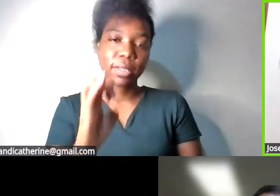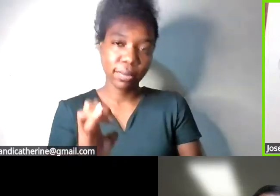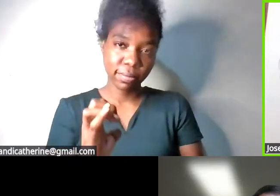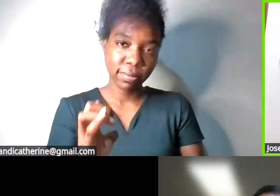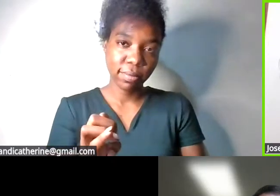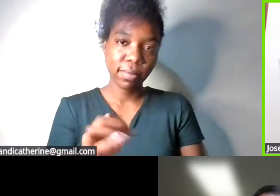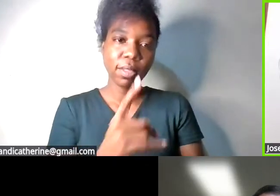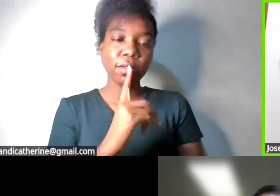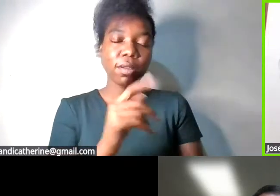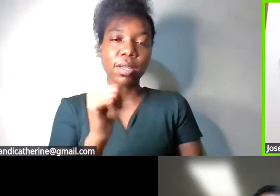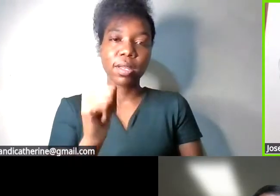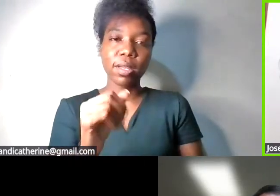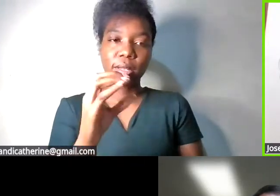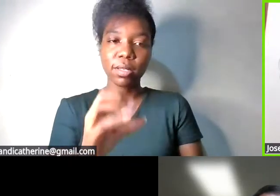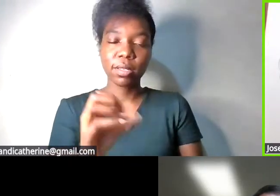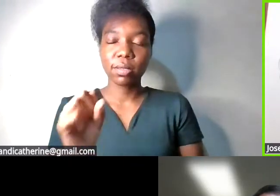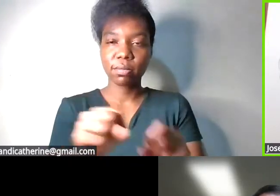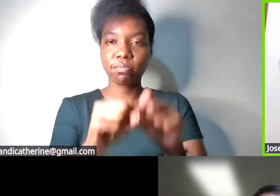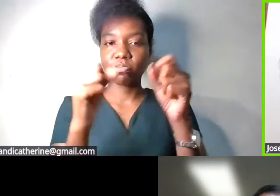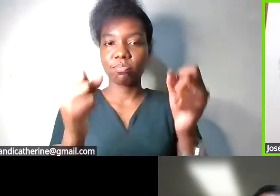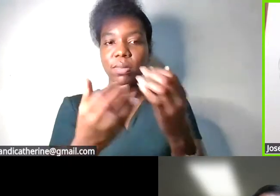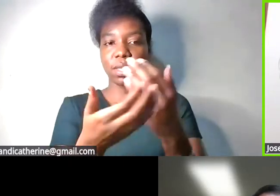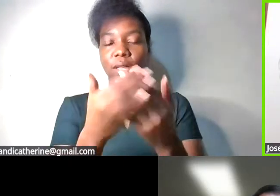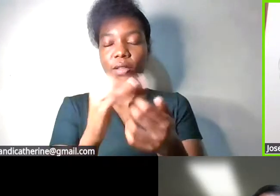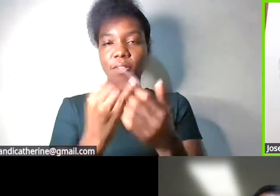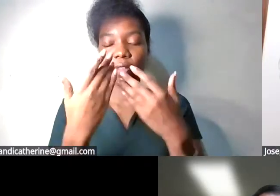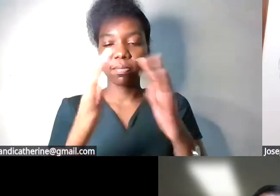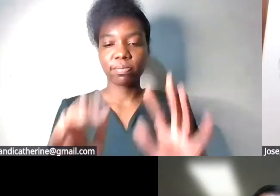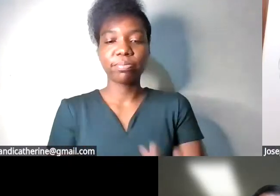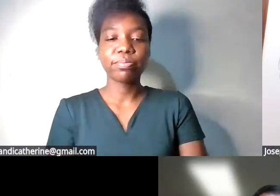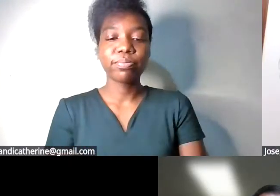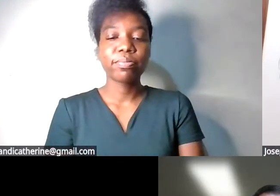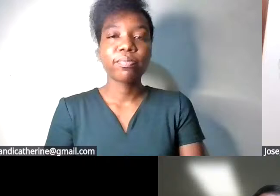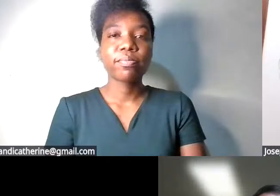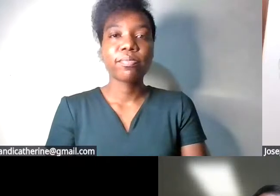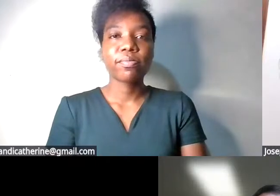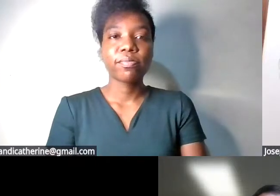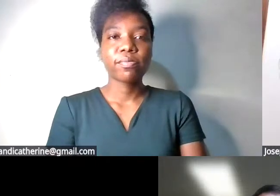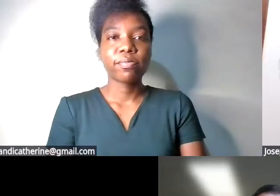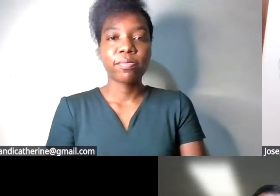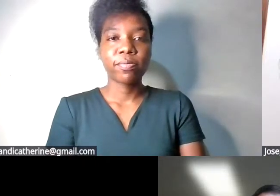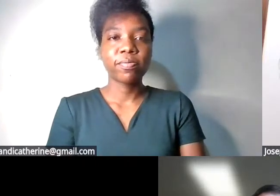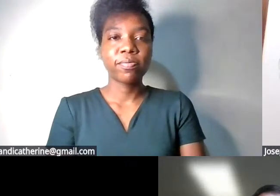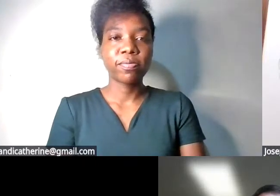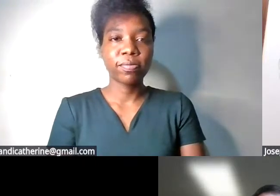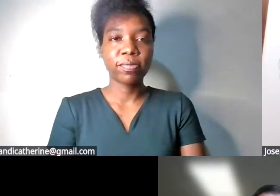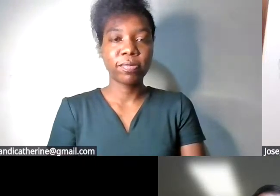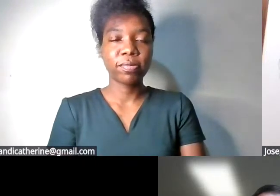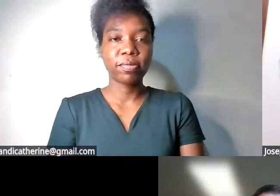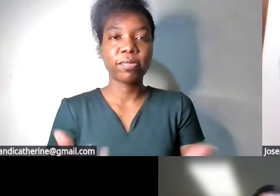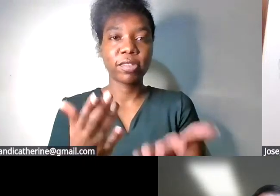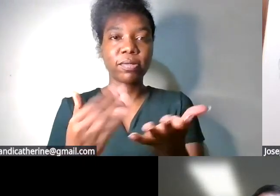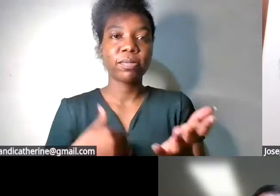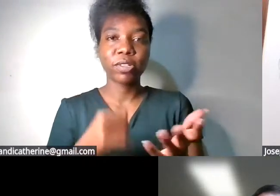you're all covered in there. Yeah. All right. I think Ajal, maybe, I don't know whether it's Lorraine who does